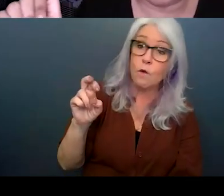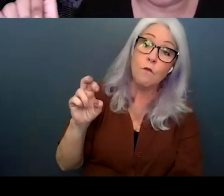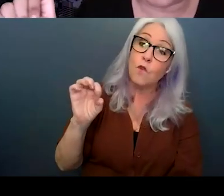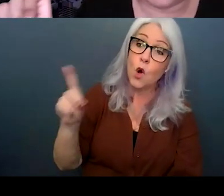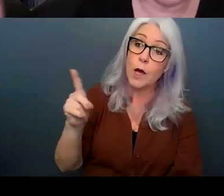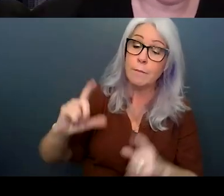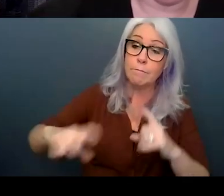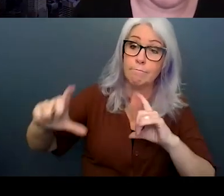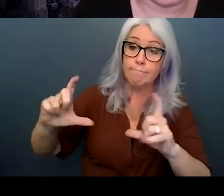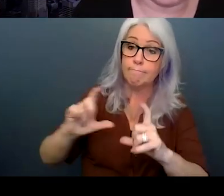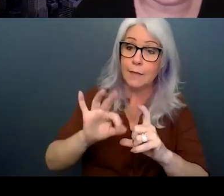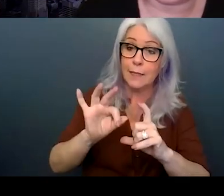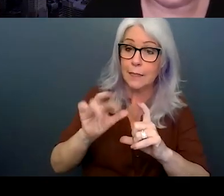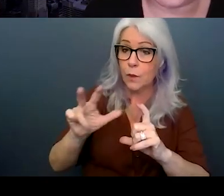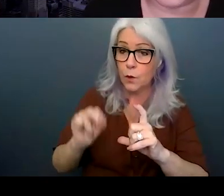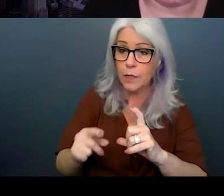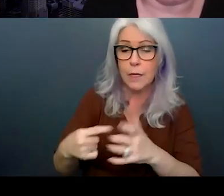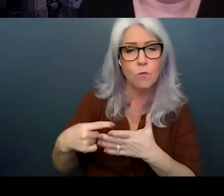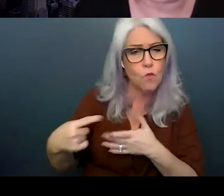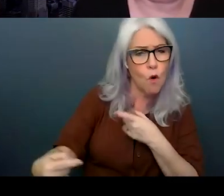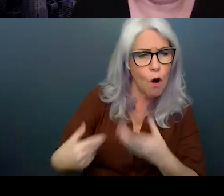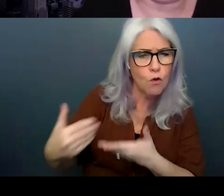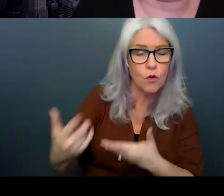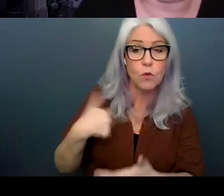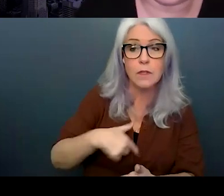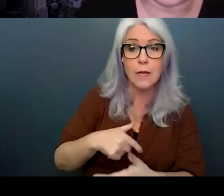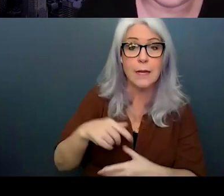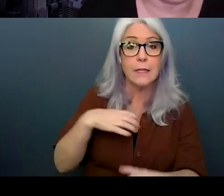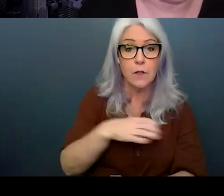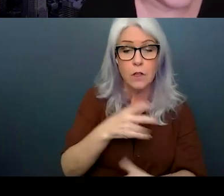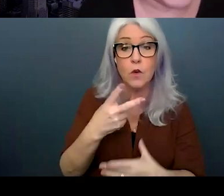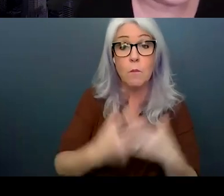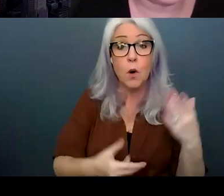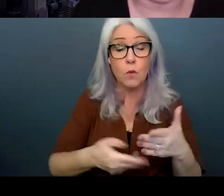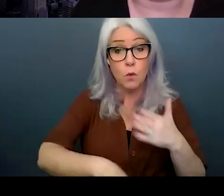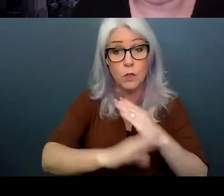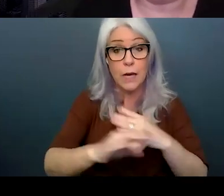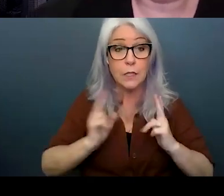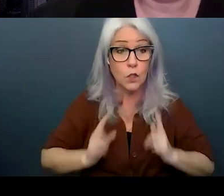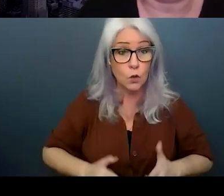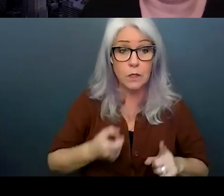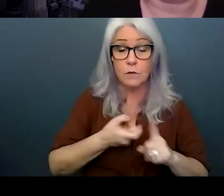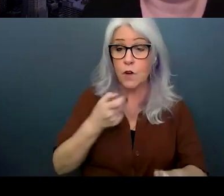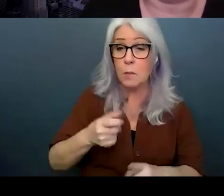year, 1930, argued that civilization both protects humans from discontent and is a